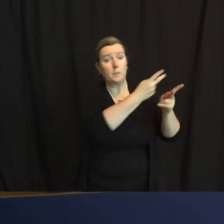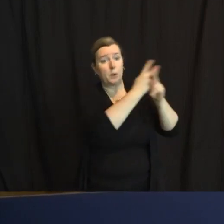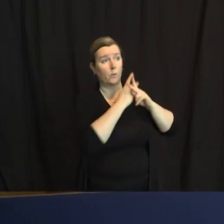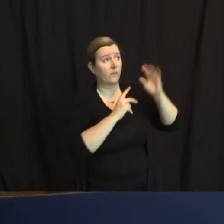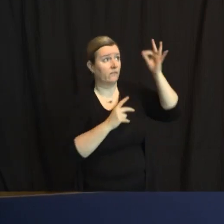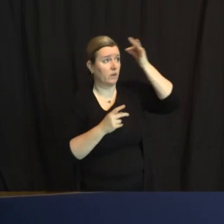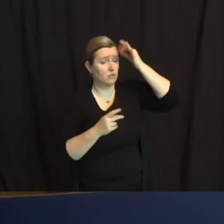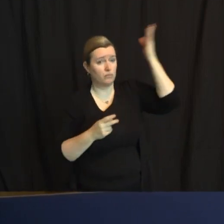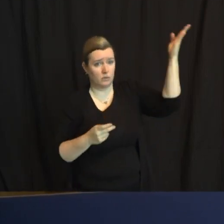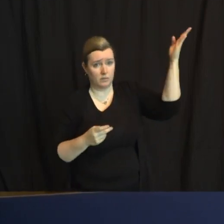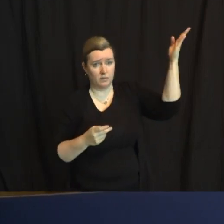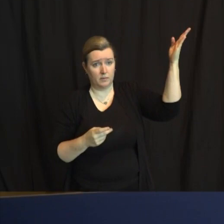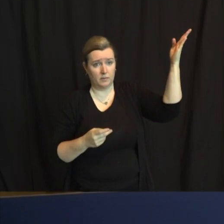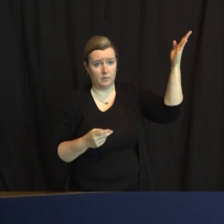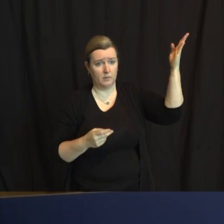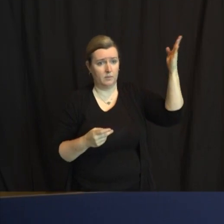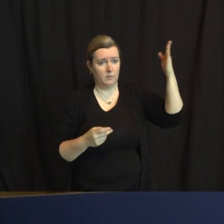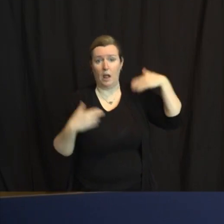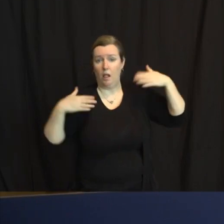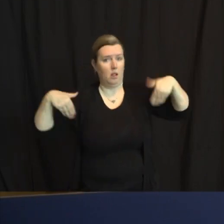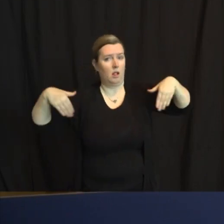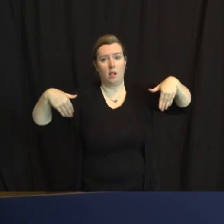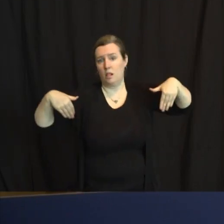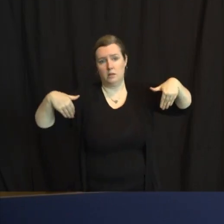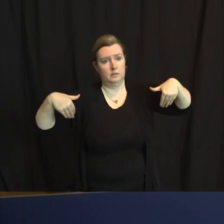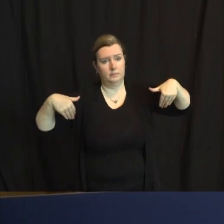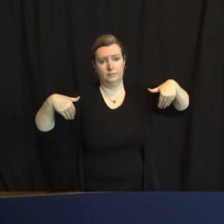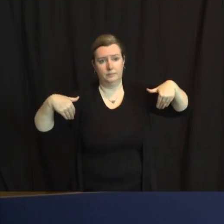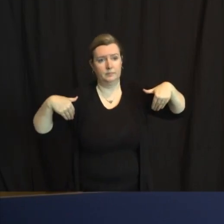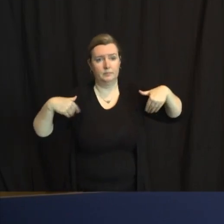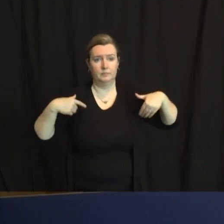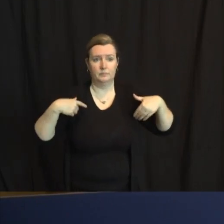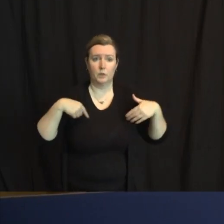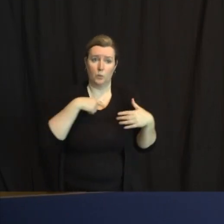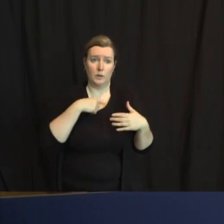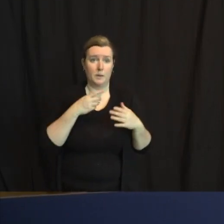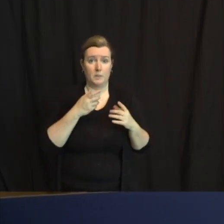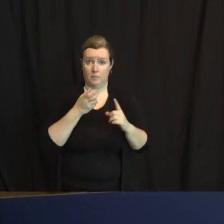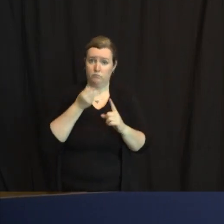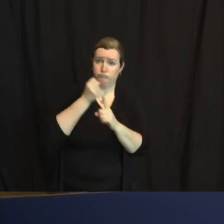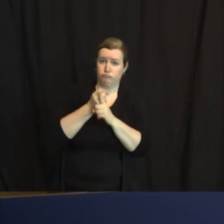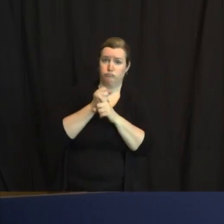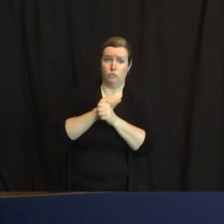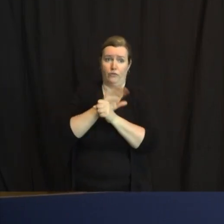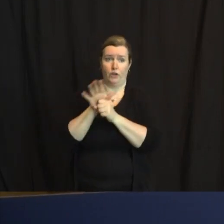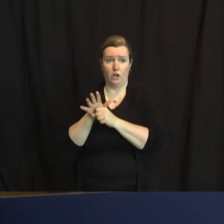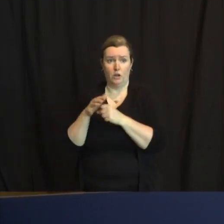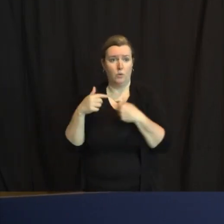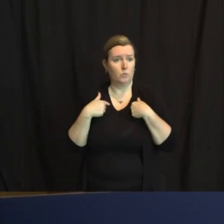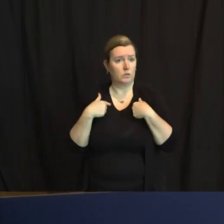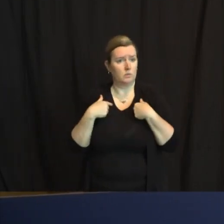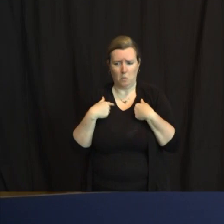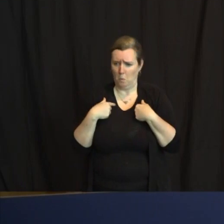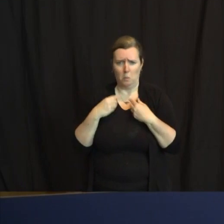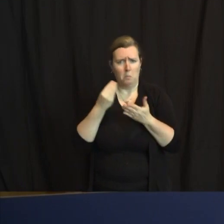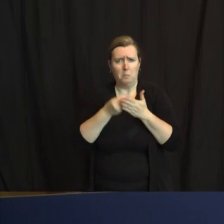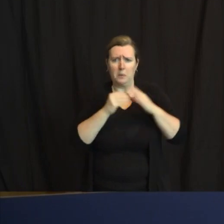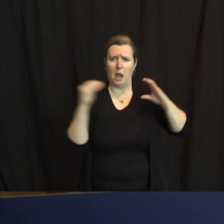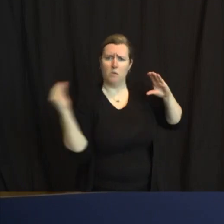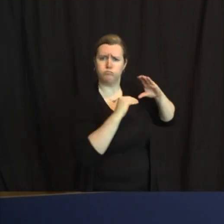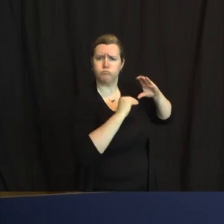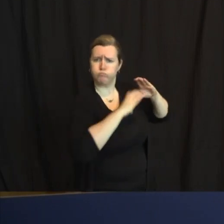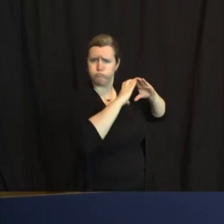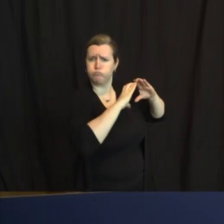we're way far away from that. We were in really good shape going into this. Obviously, we couldn't plan for this kind of economic